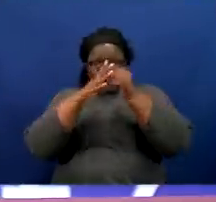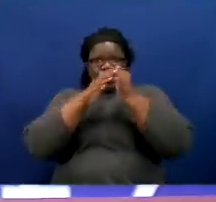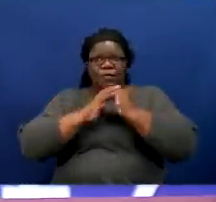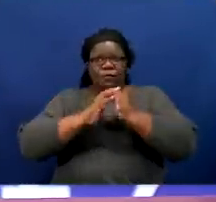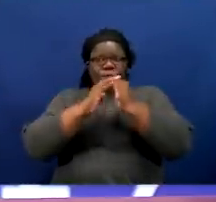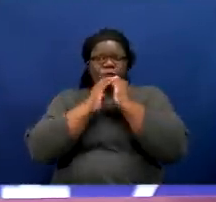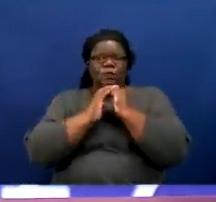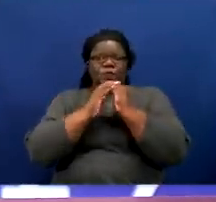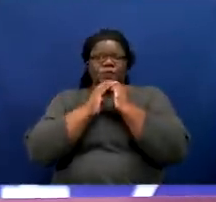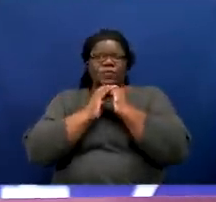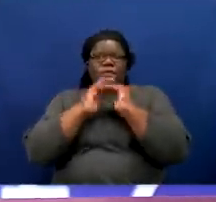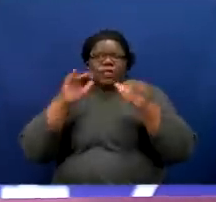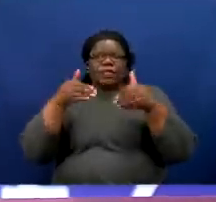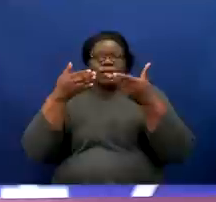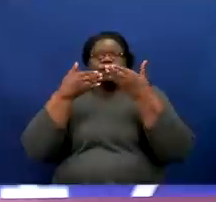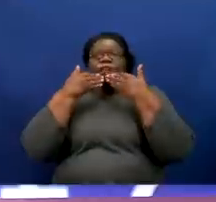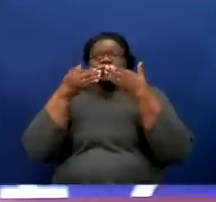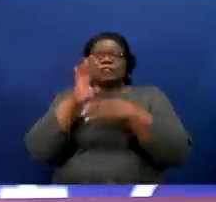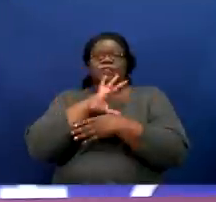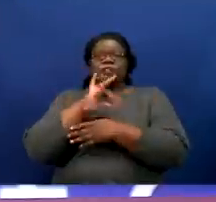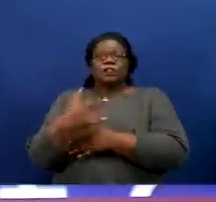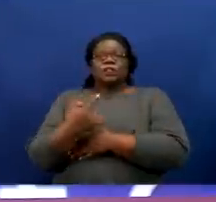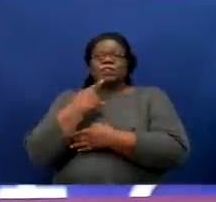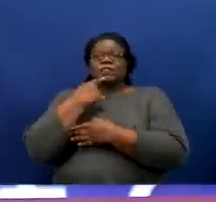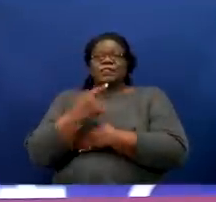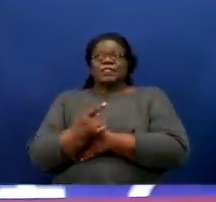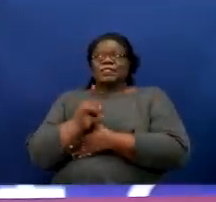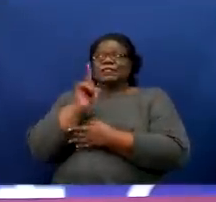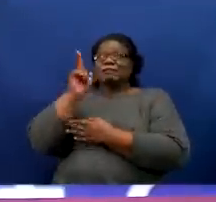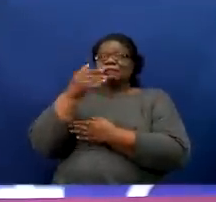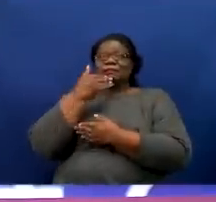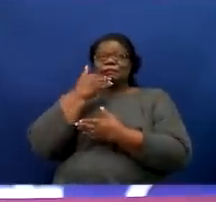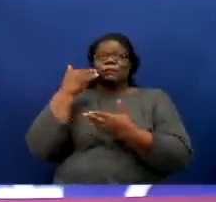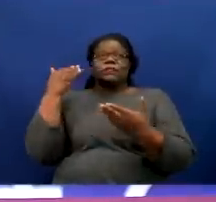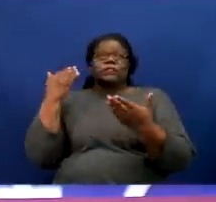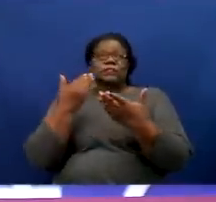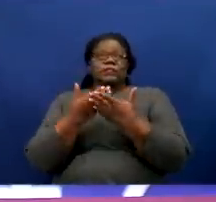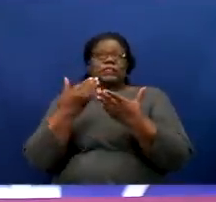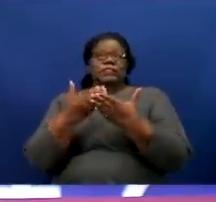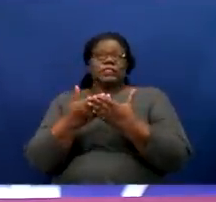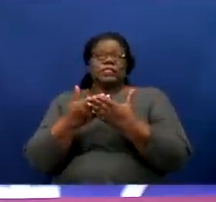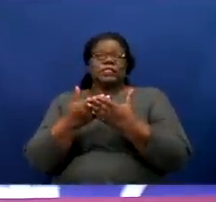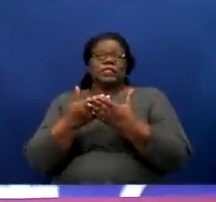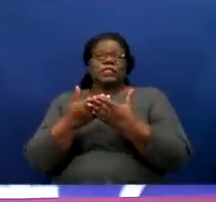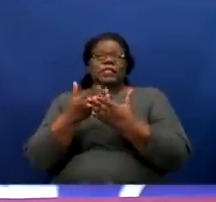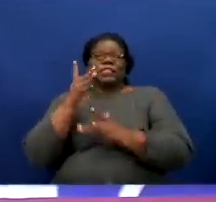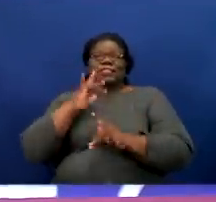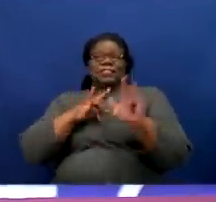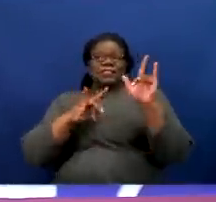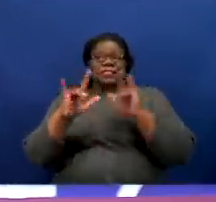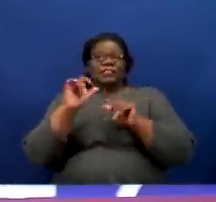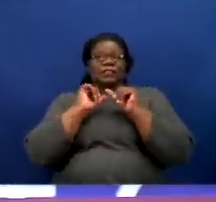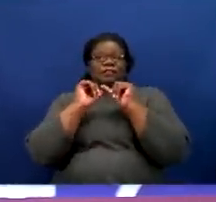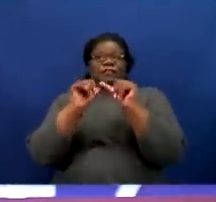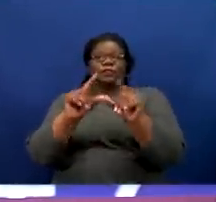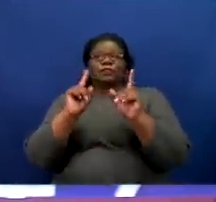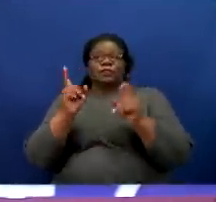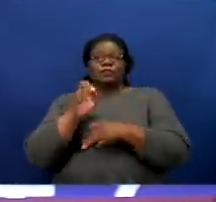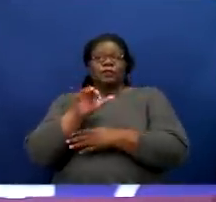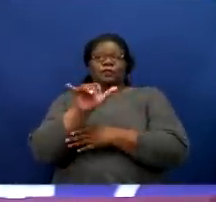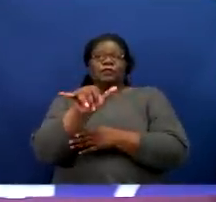worshiped and gave thanks to the Lord, saying, He is good. His love endures forever.